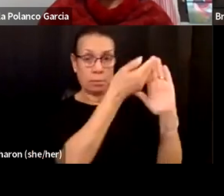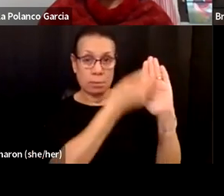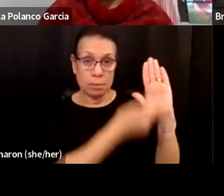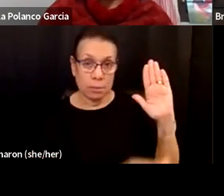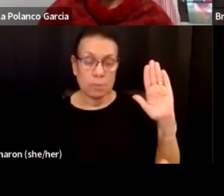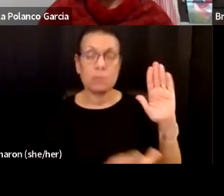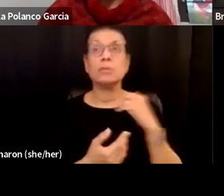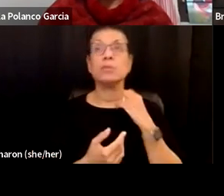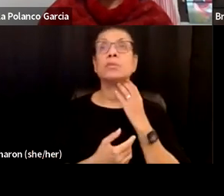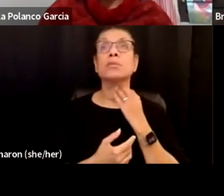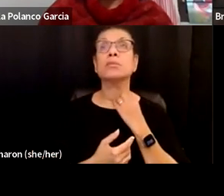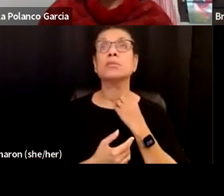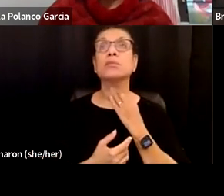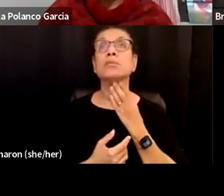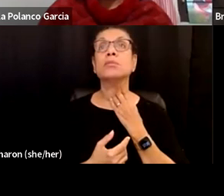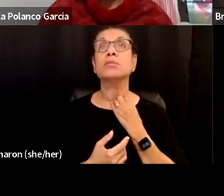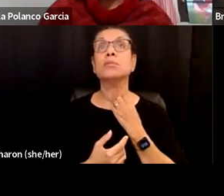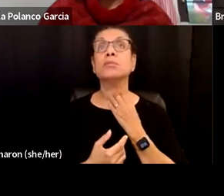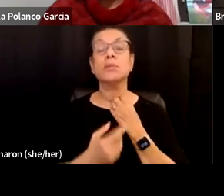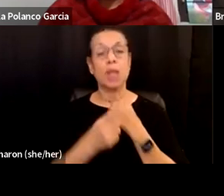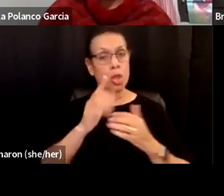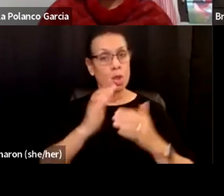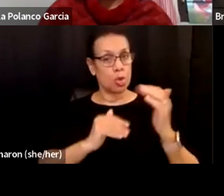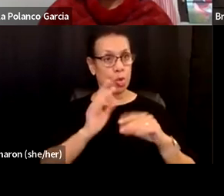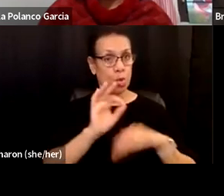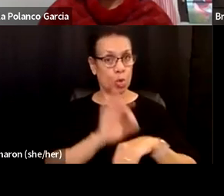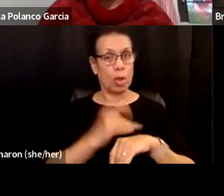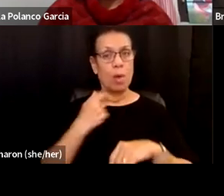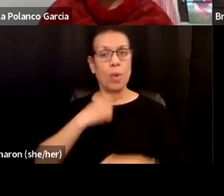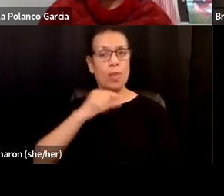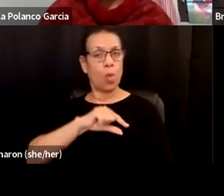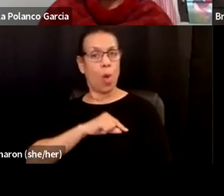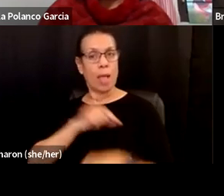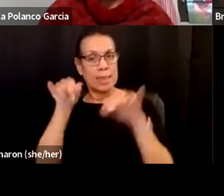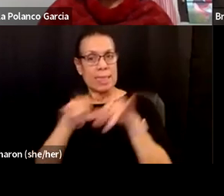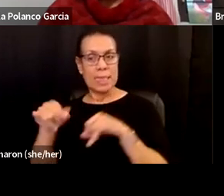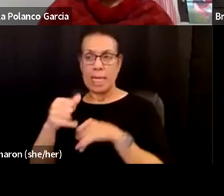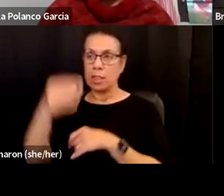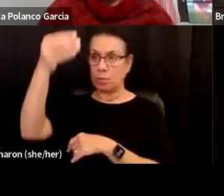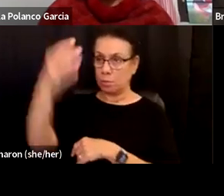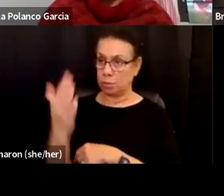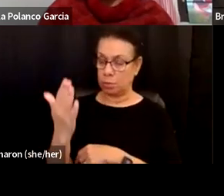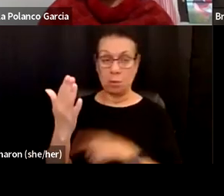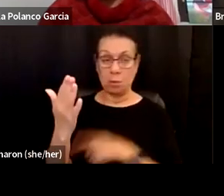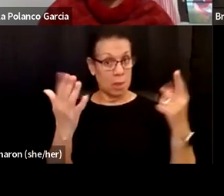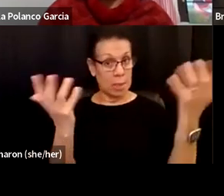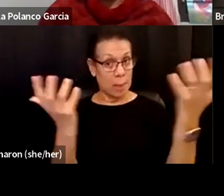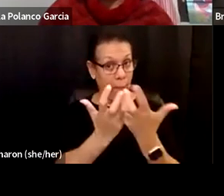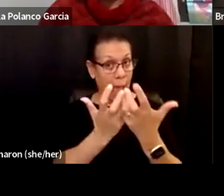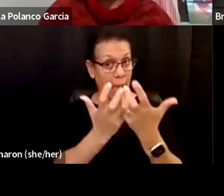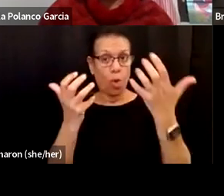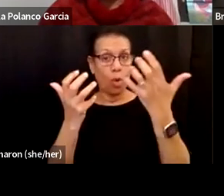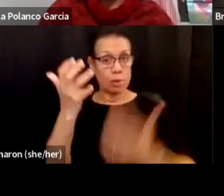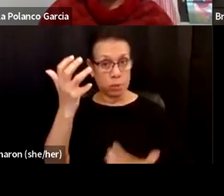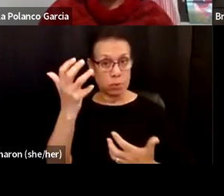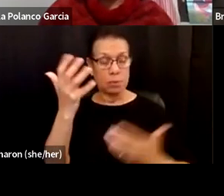their uh how they how those school buildings stand up to this quality standard that we want to want every kid to be able